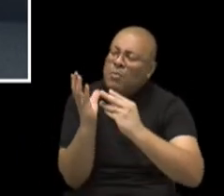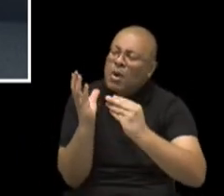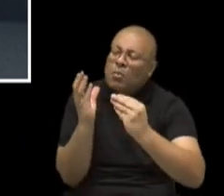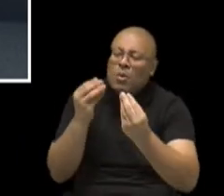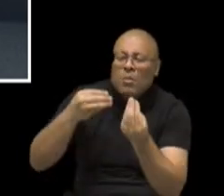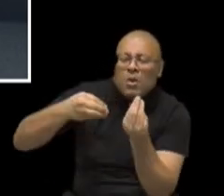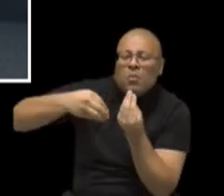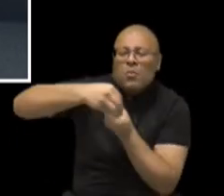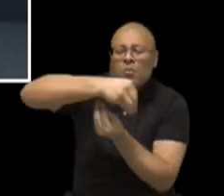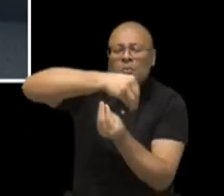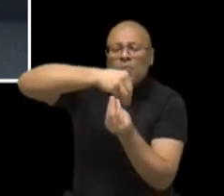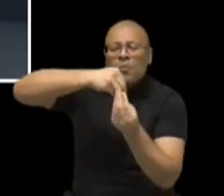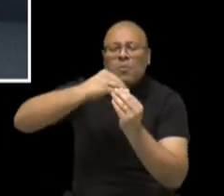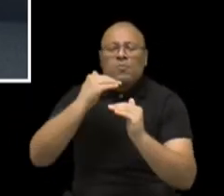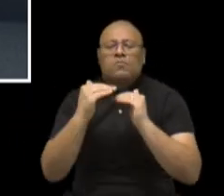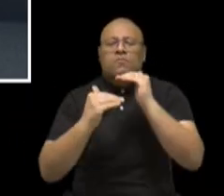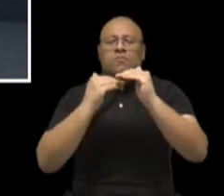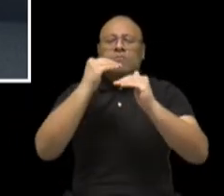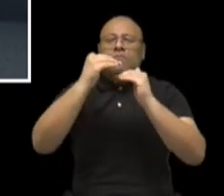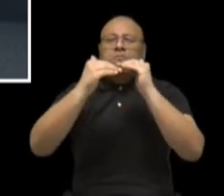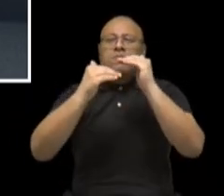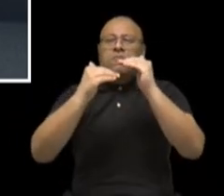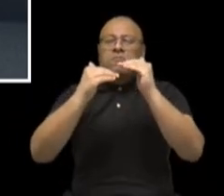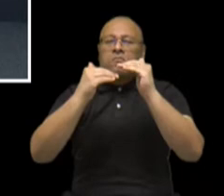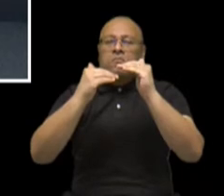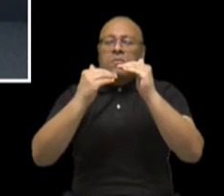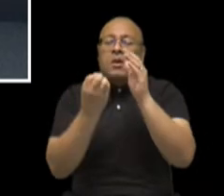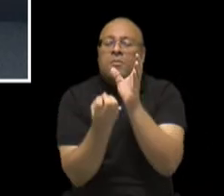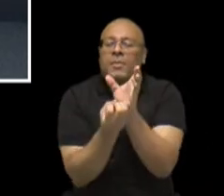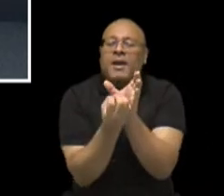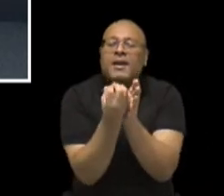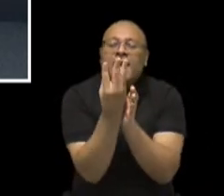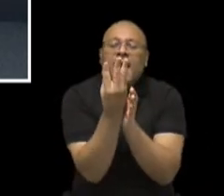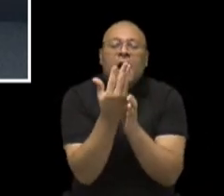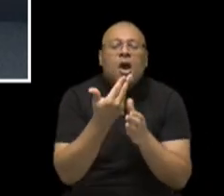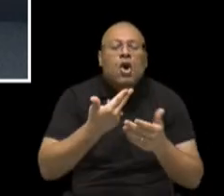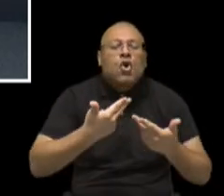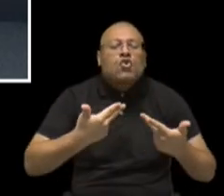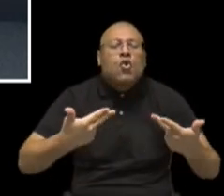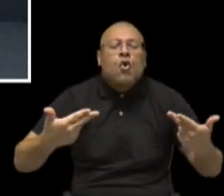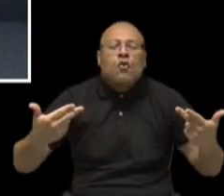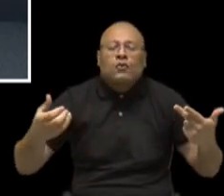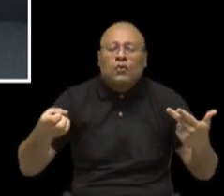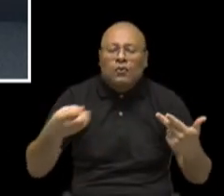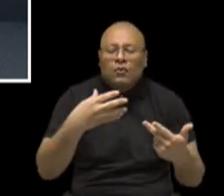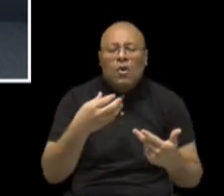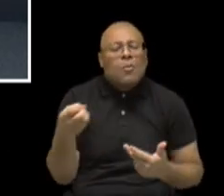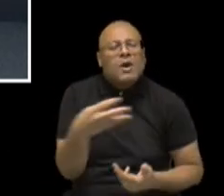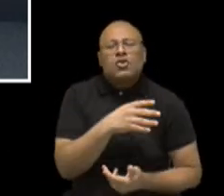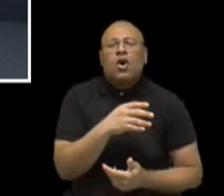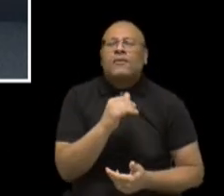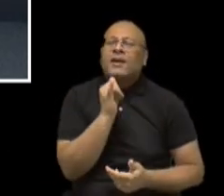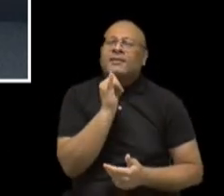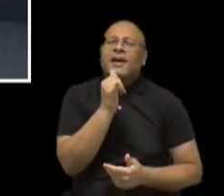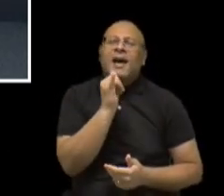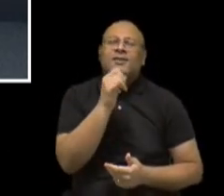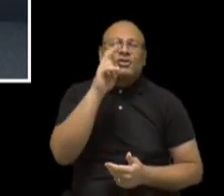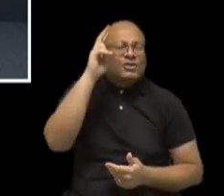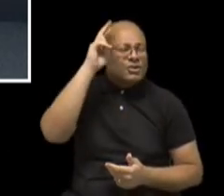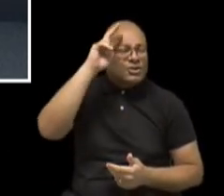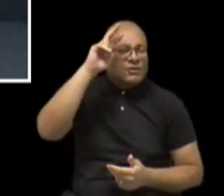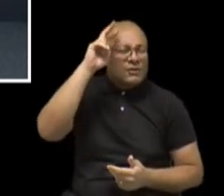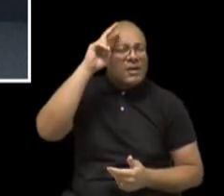turn and flip to create something new. So there's always a narrative in what we